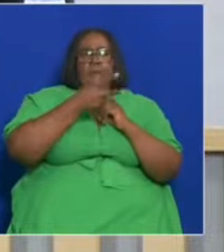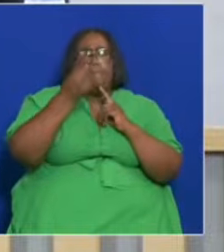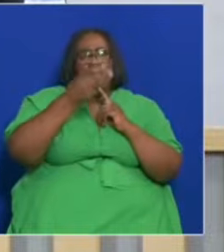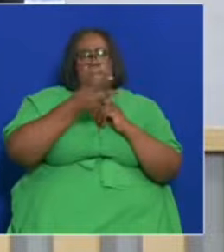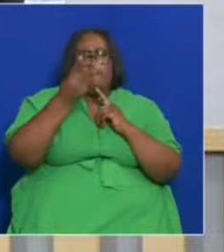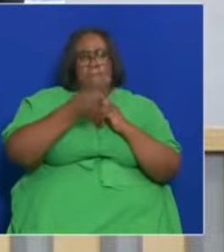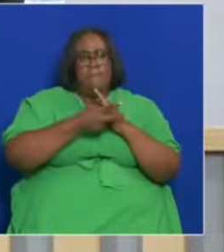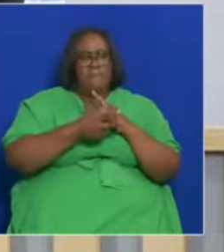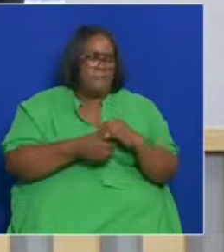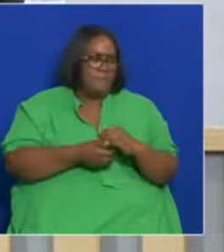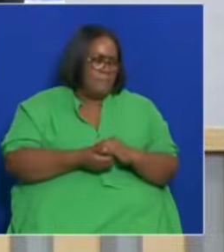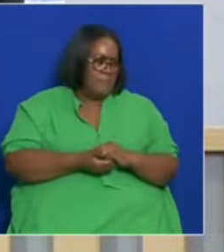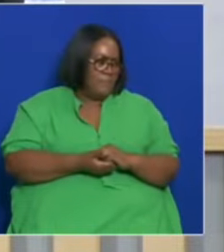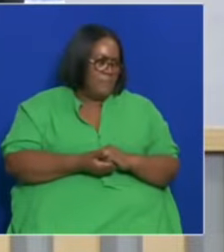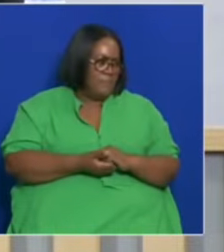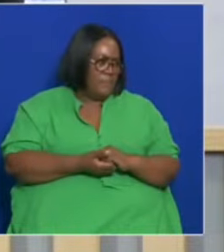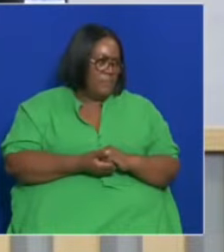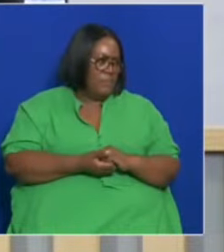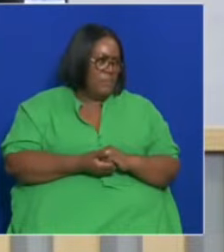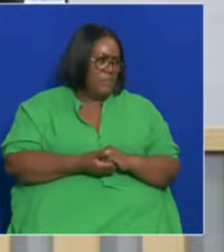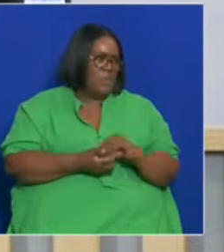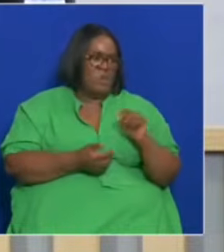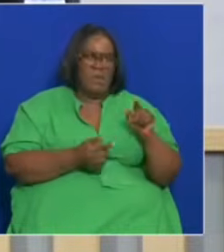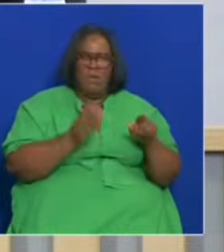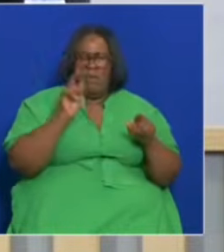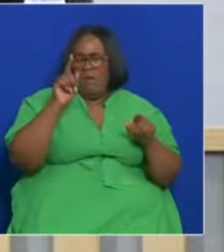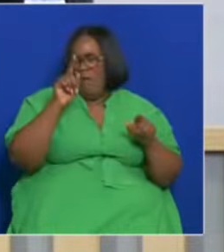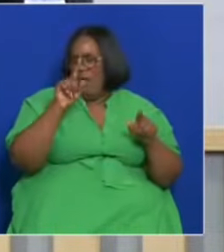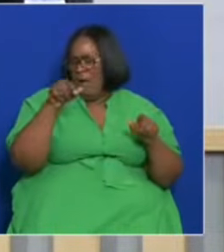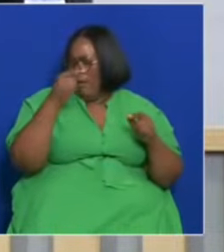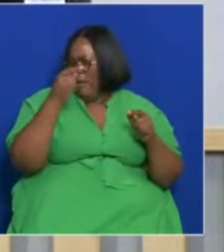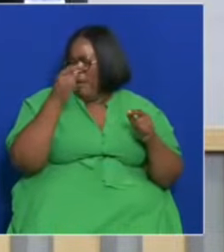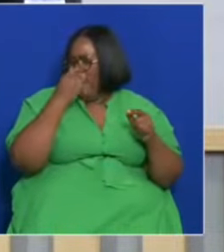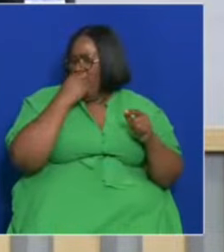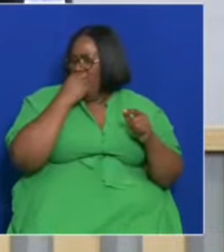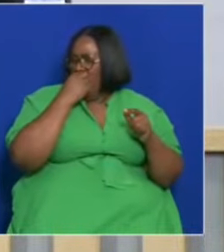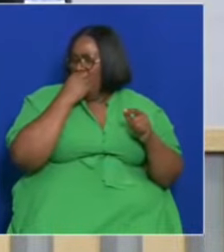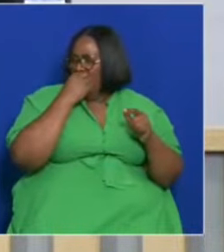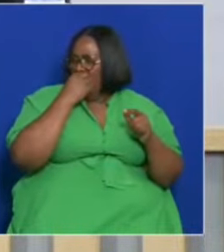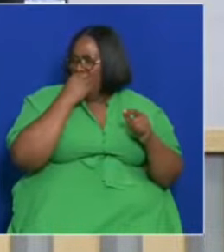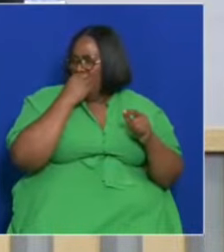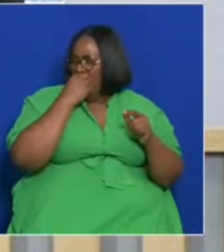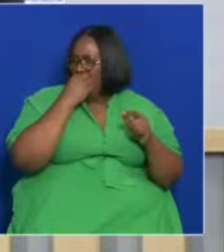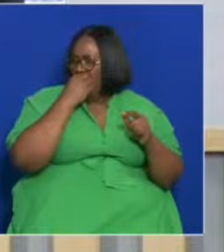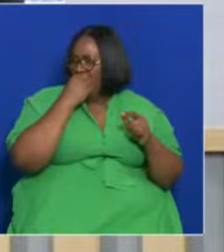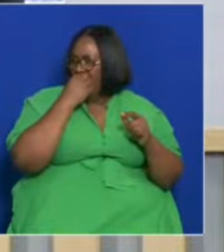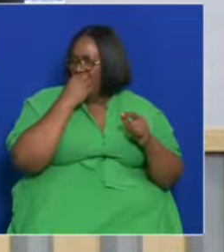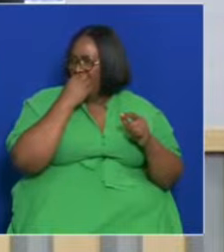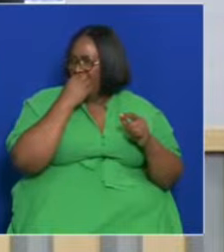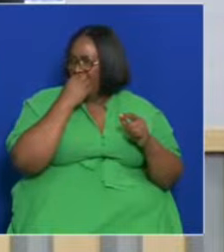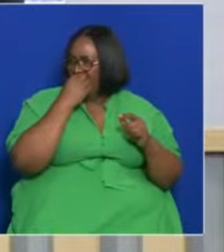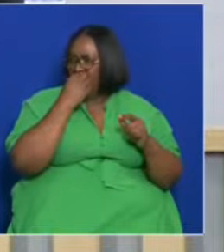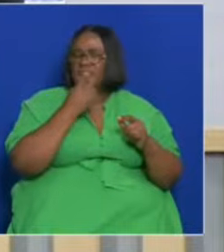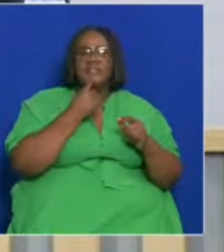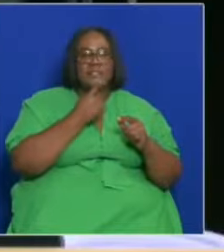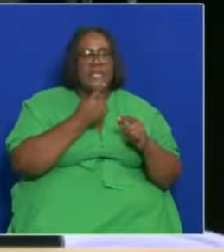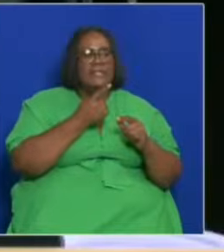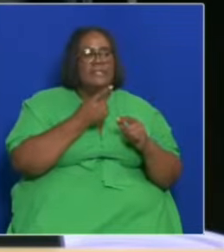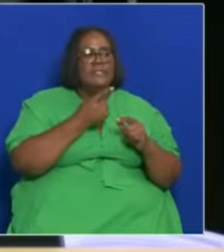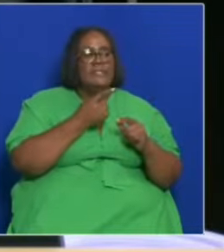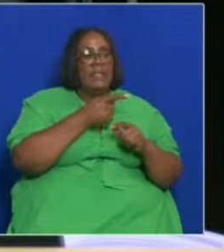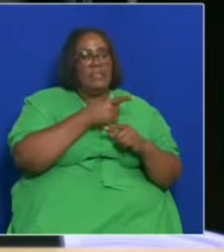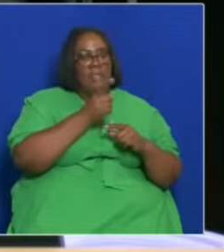and that I don't think that he would have said charge, but they would be in trouble. I think that's how I remember